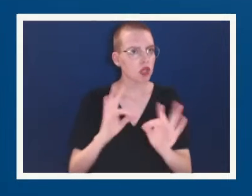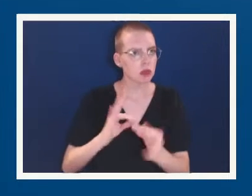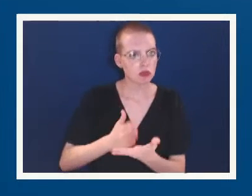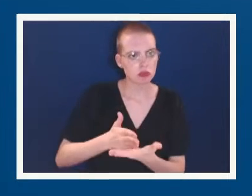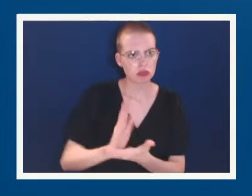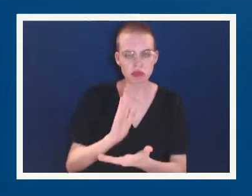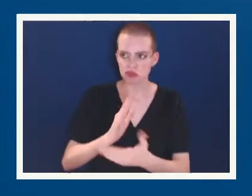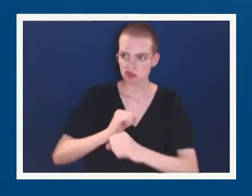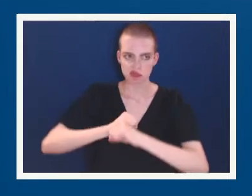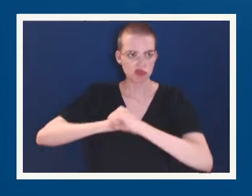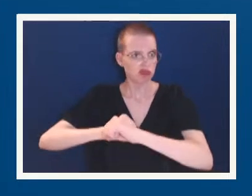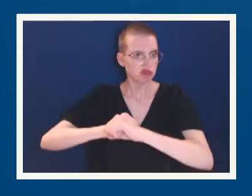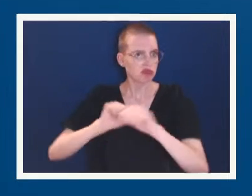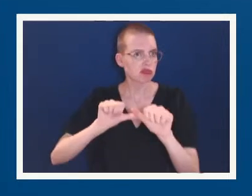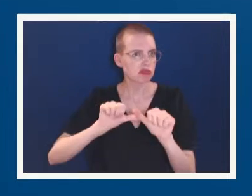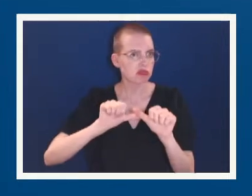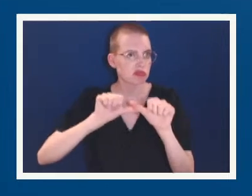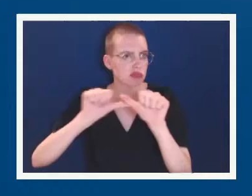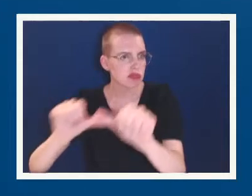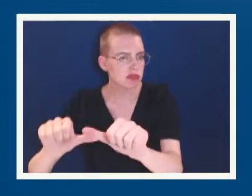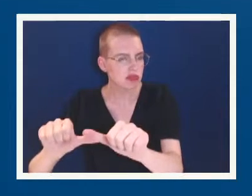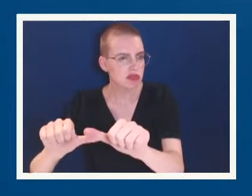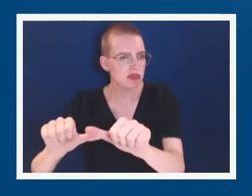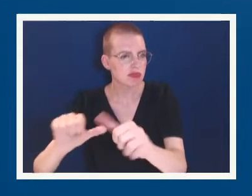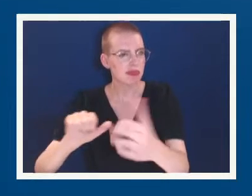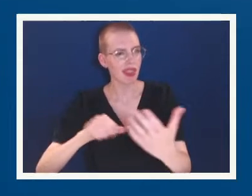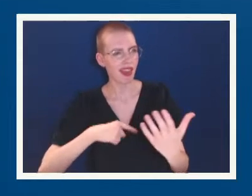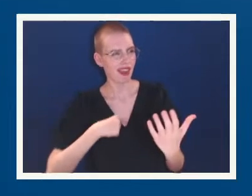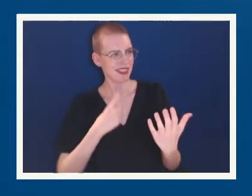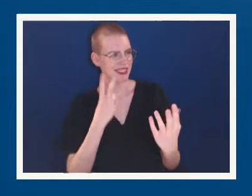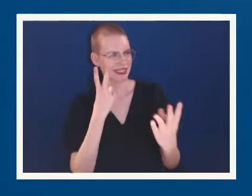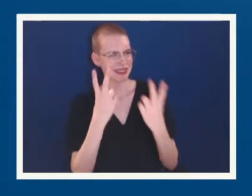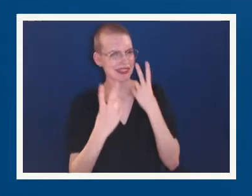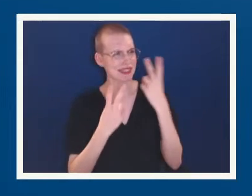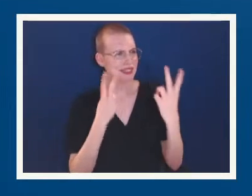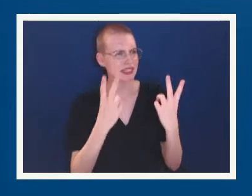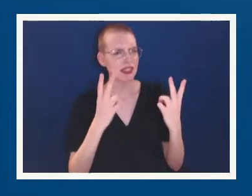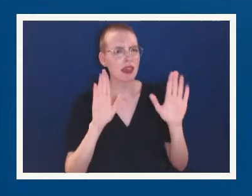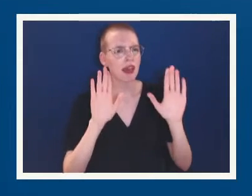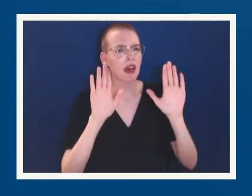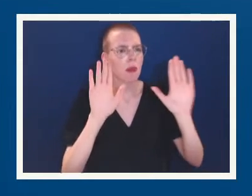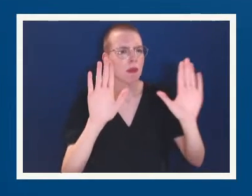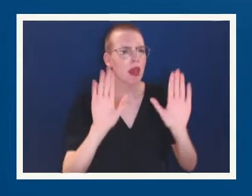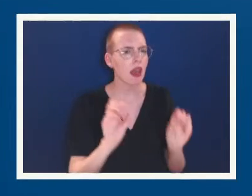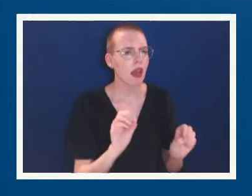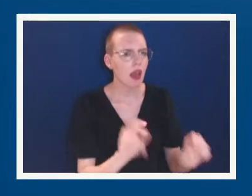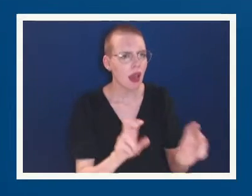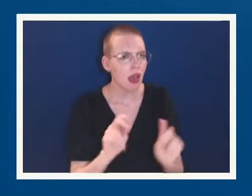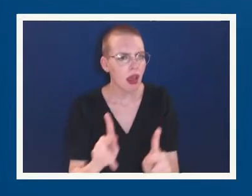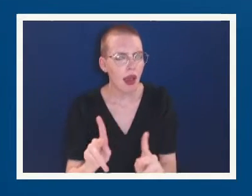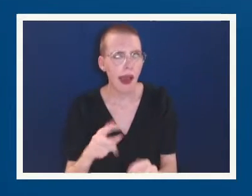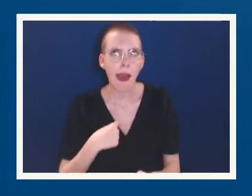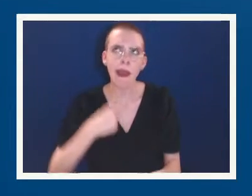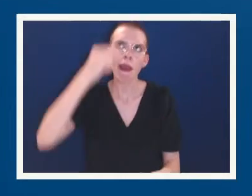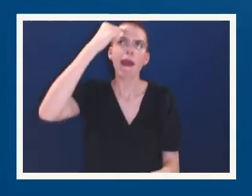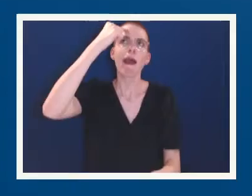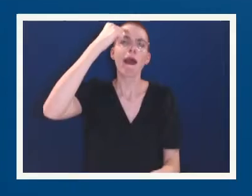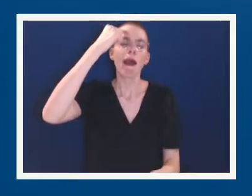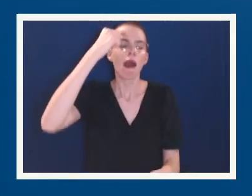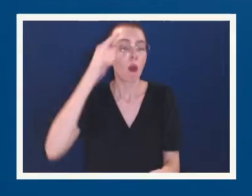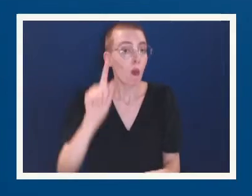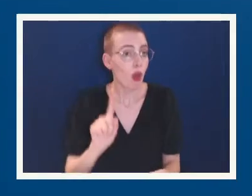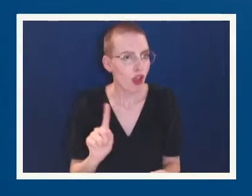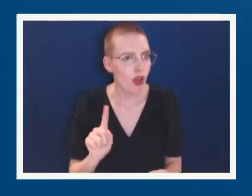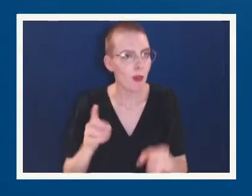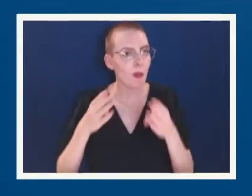think about the great opportunities that we have, the first place I think of is in our public school classrooms. And